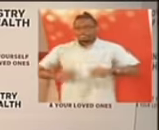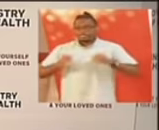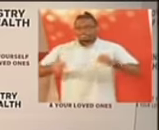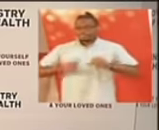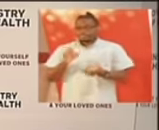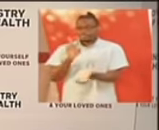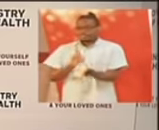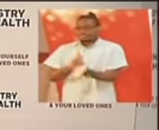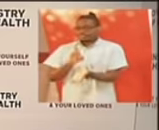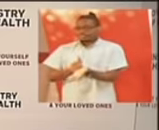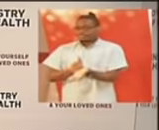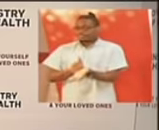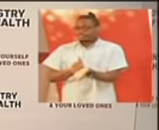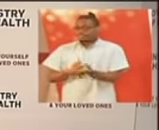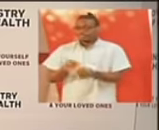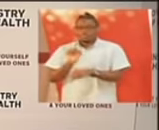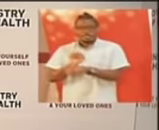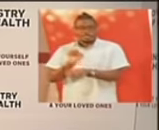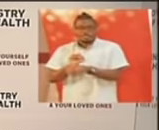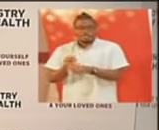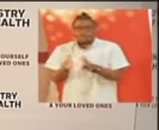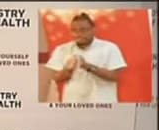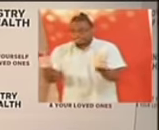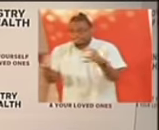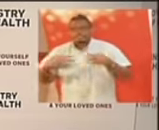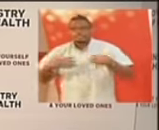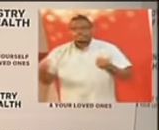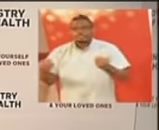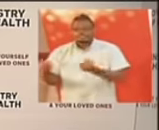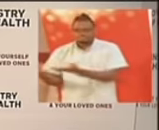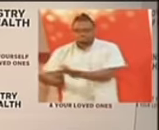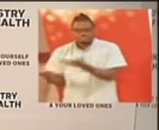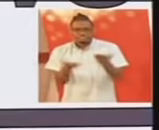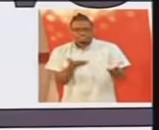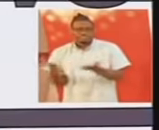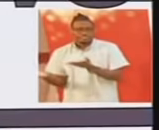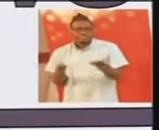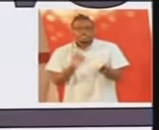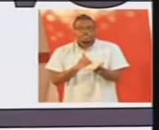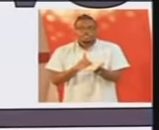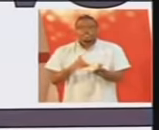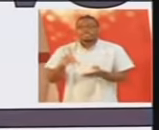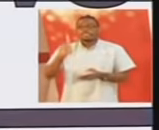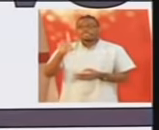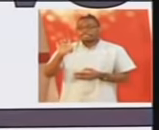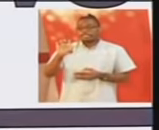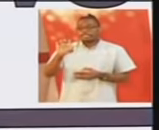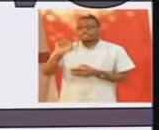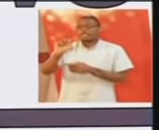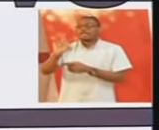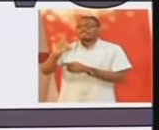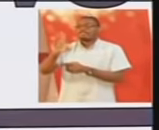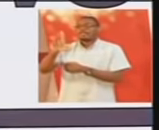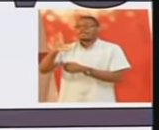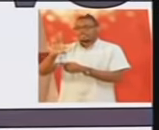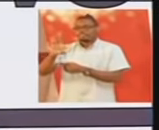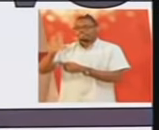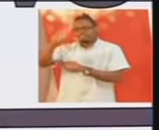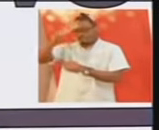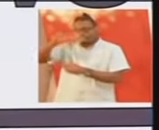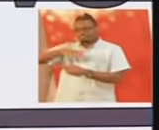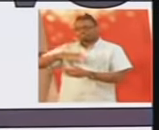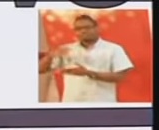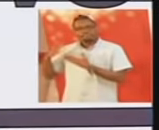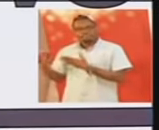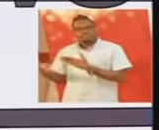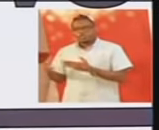the public health system. We move to Dr. Earl, please. Good morning. CMO,